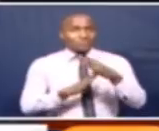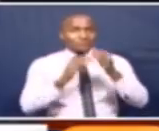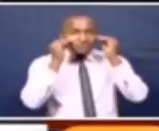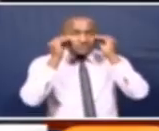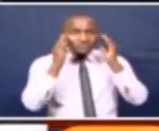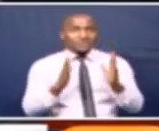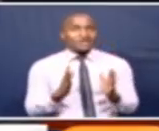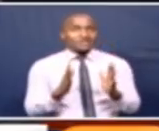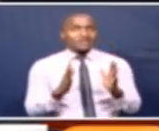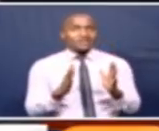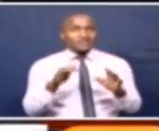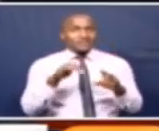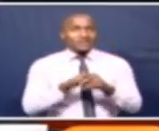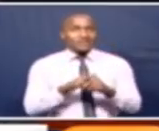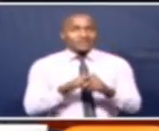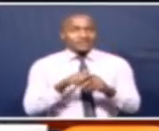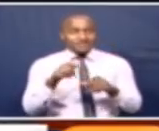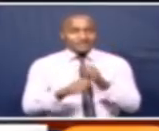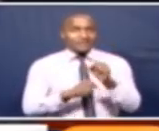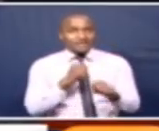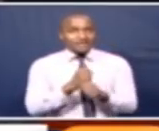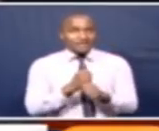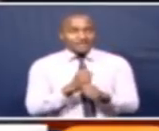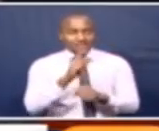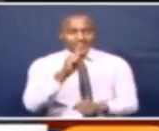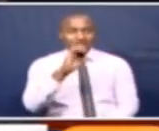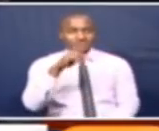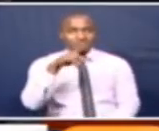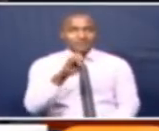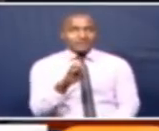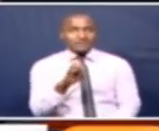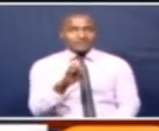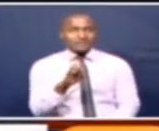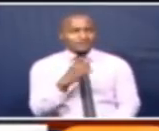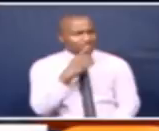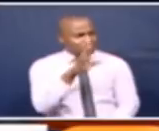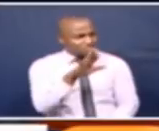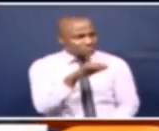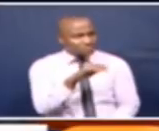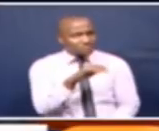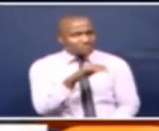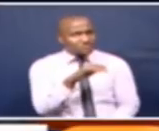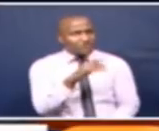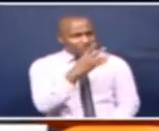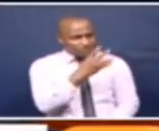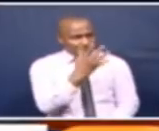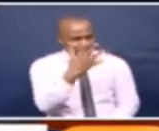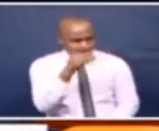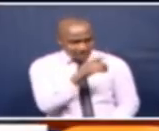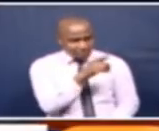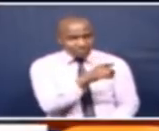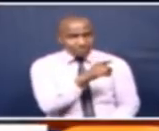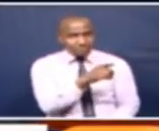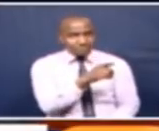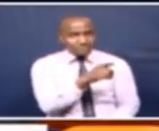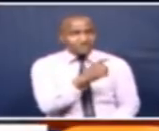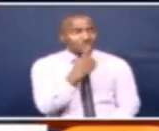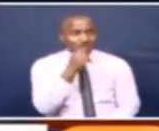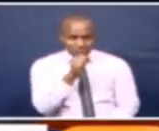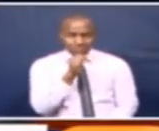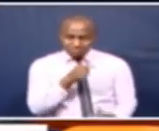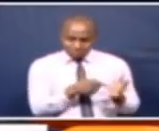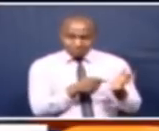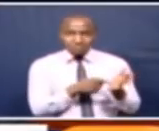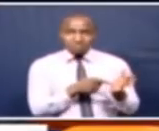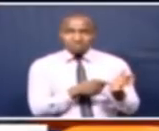student in this year's KCPE. Then they told me, the one with 455. I said,